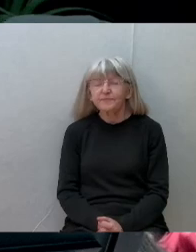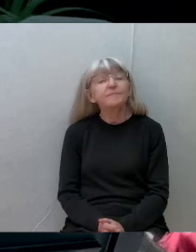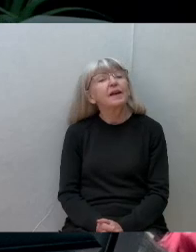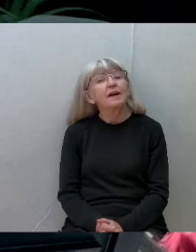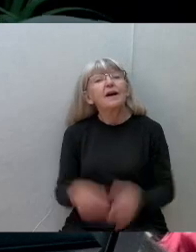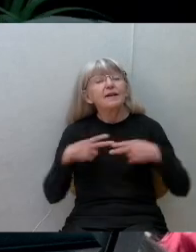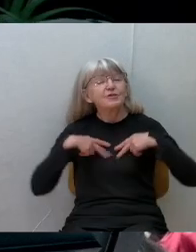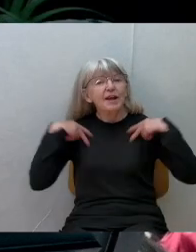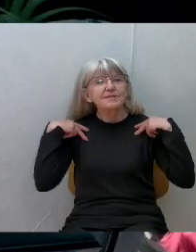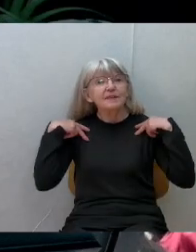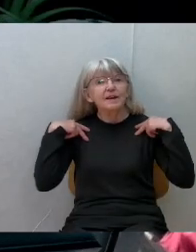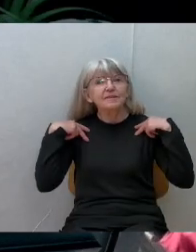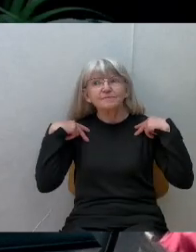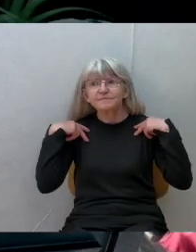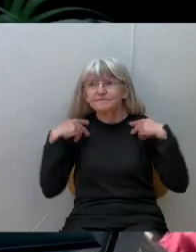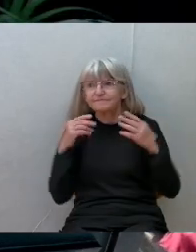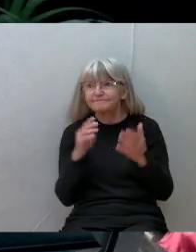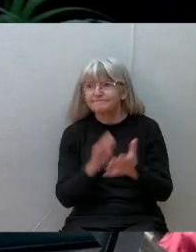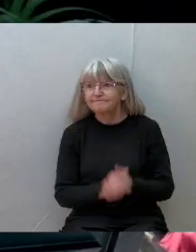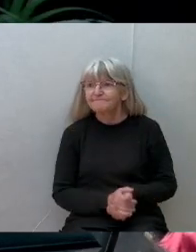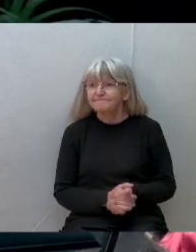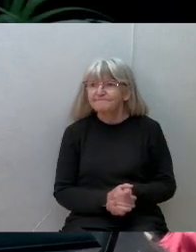Chancellor Bailey Helen Wright,